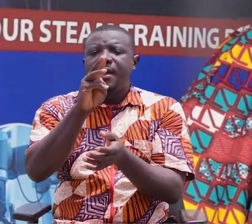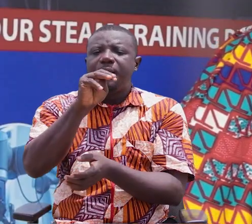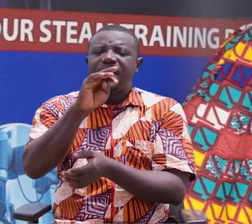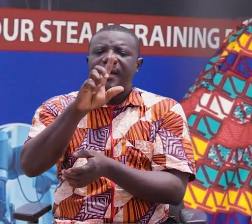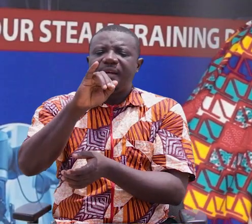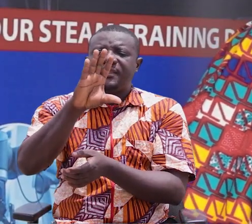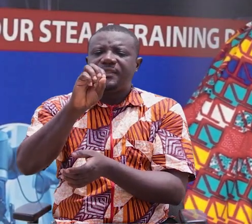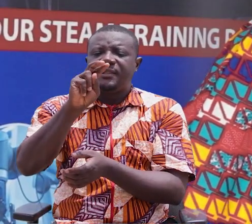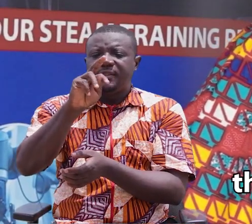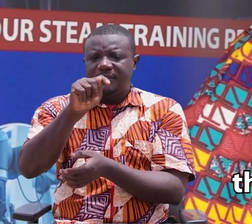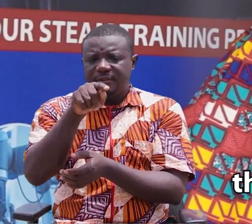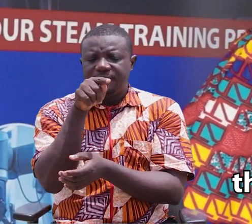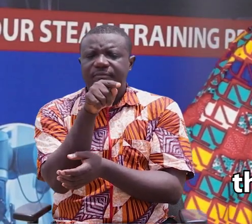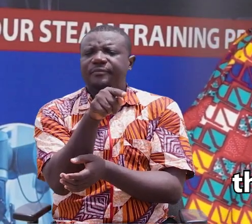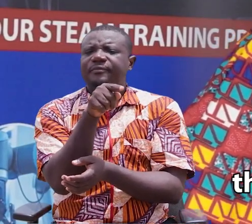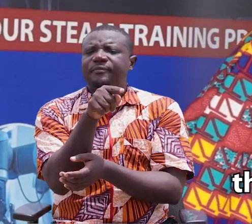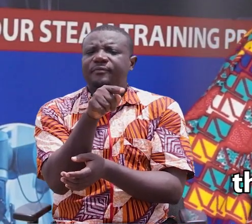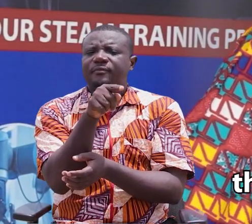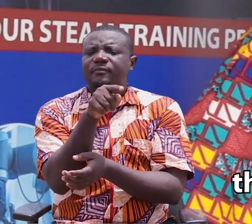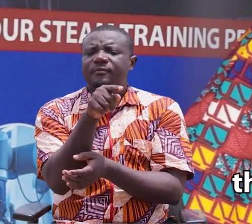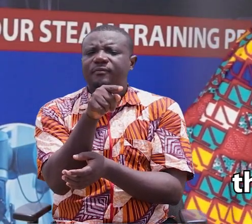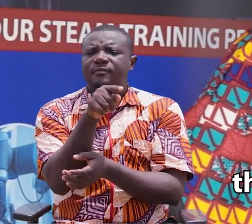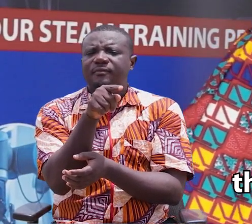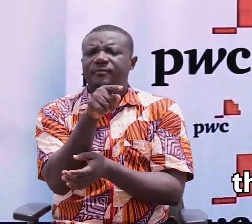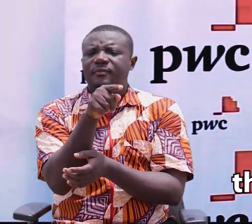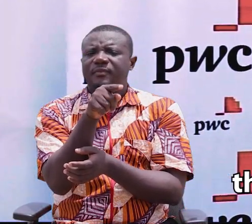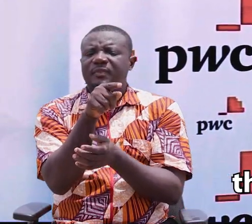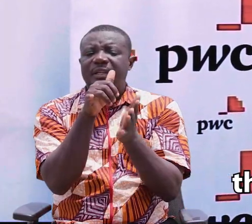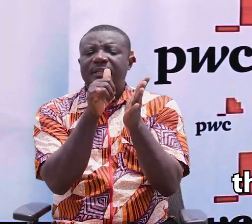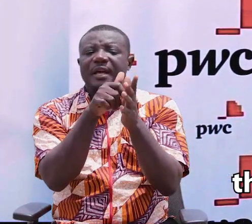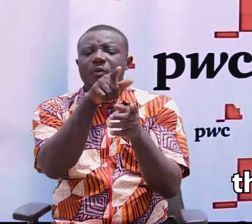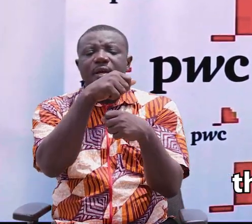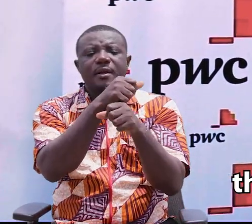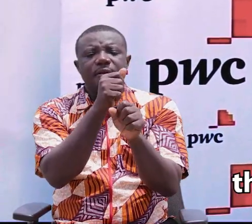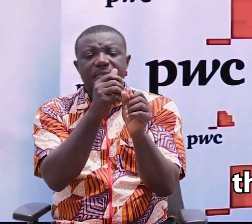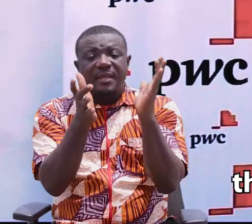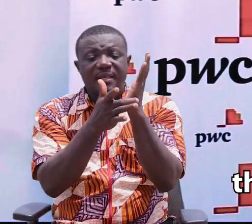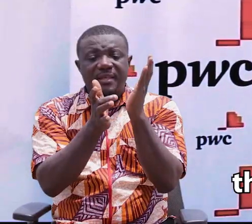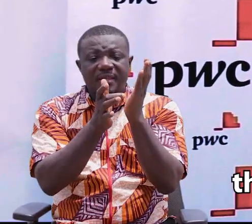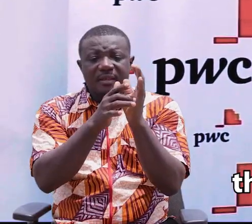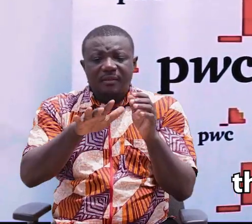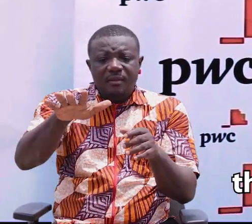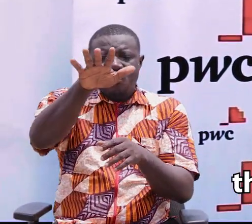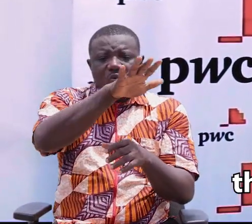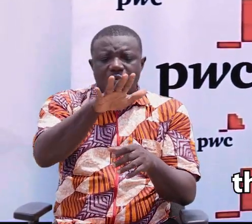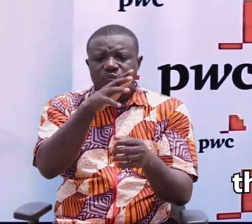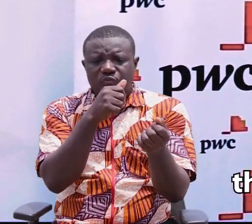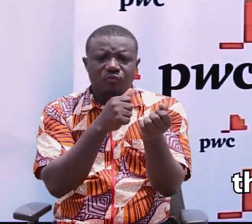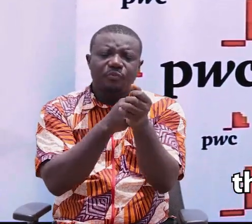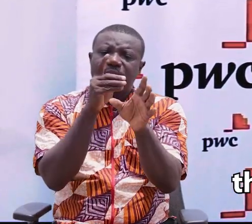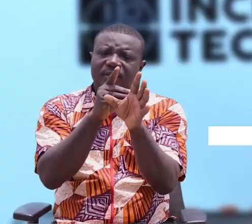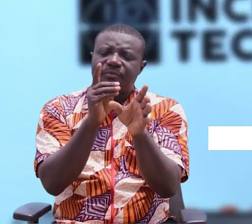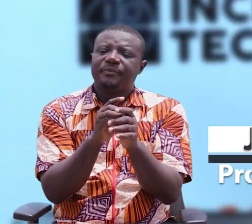Millicent Aganjiba. And that research was meant to enhance the digital space for persons with